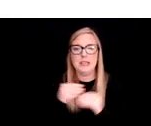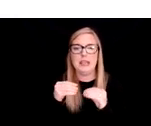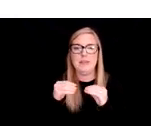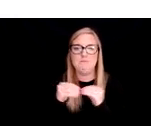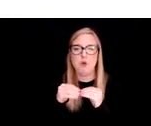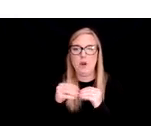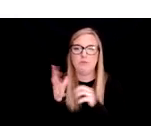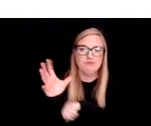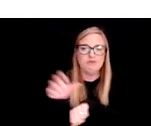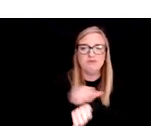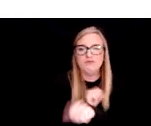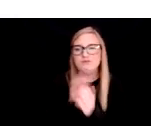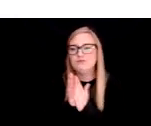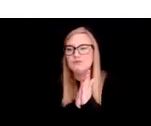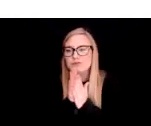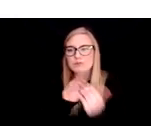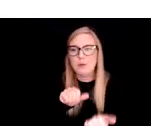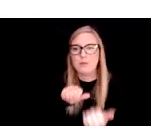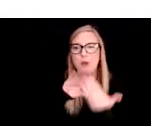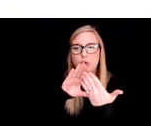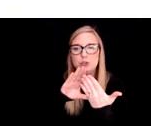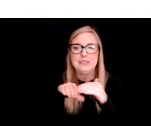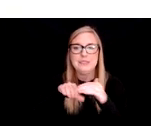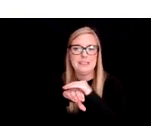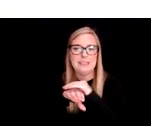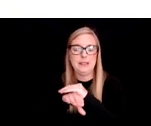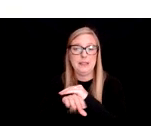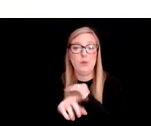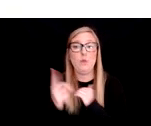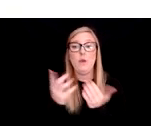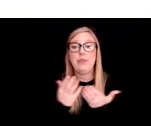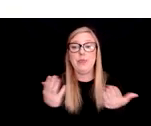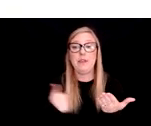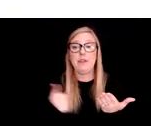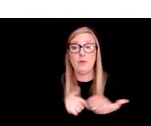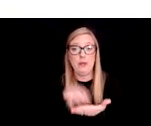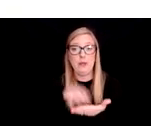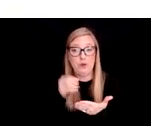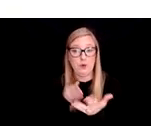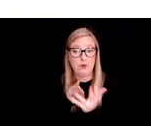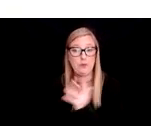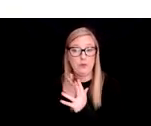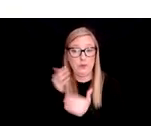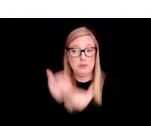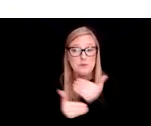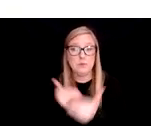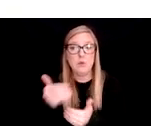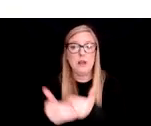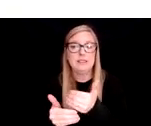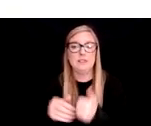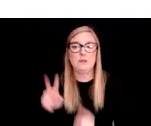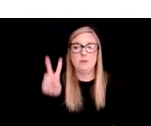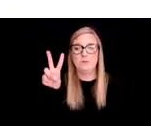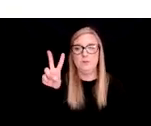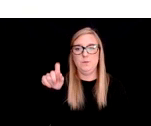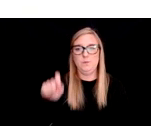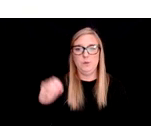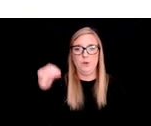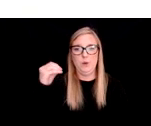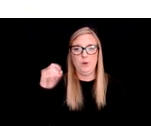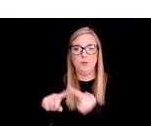to accessibility. One of the things that we learned through this process, moving from 2.0 to